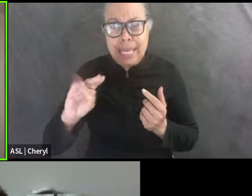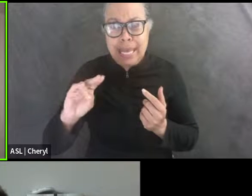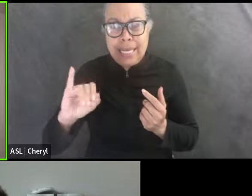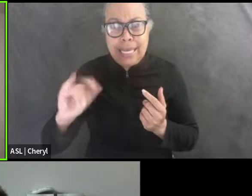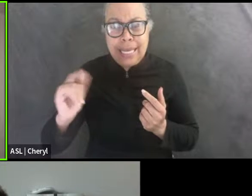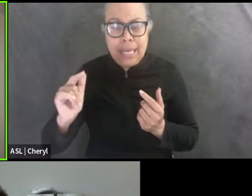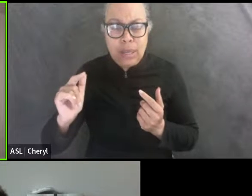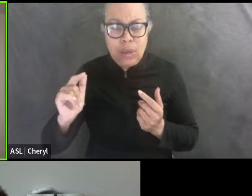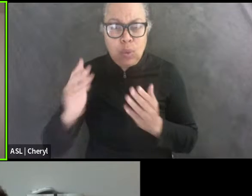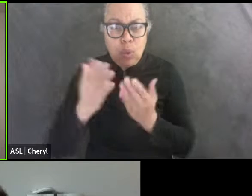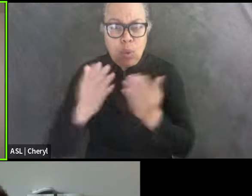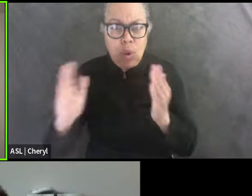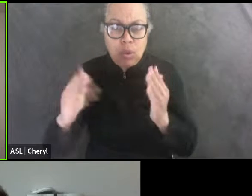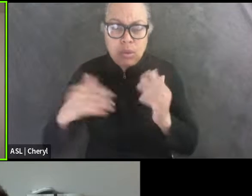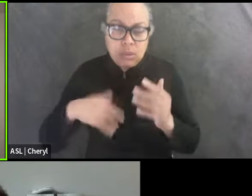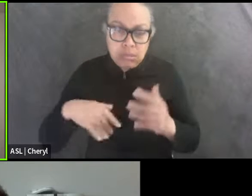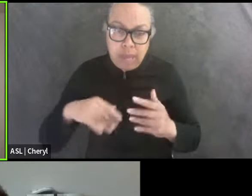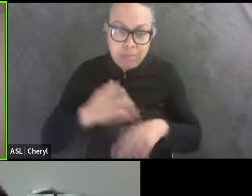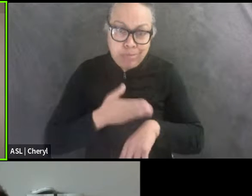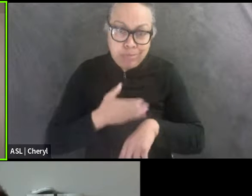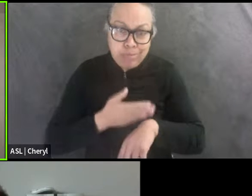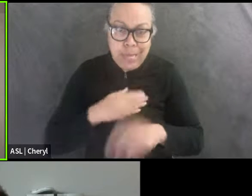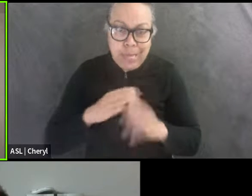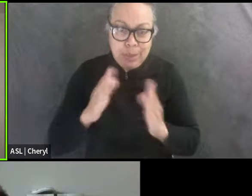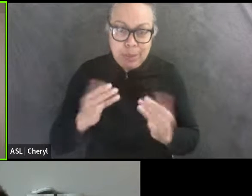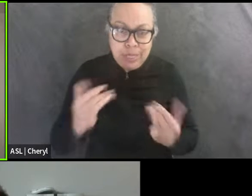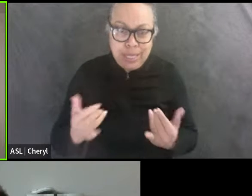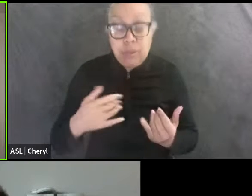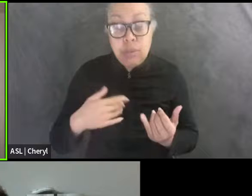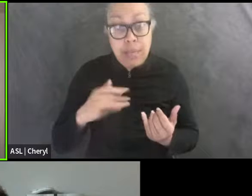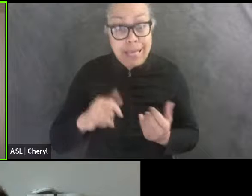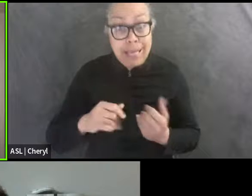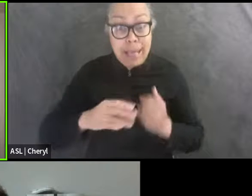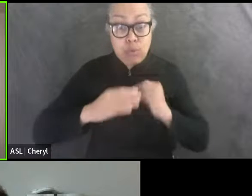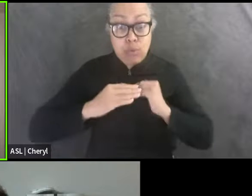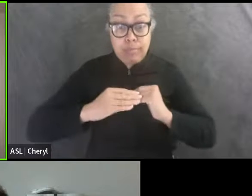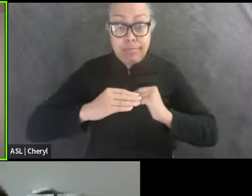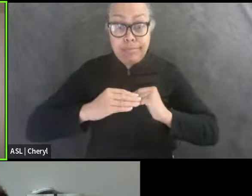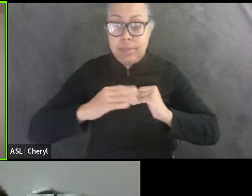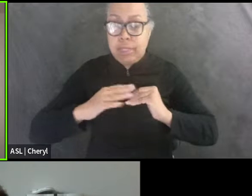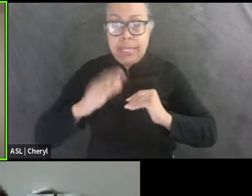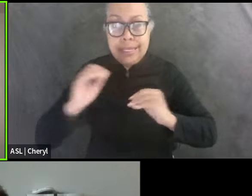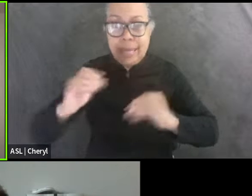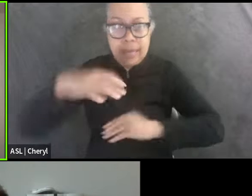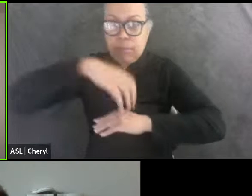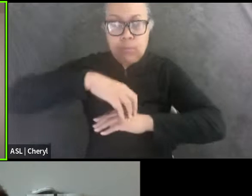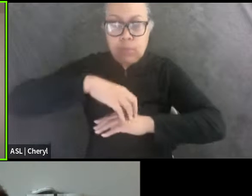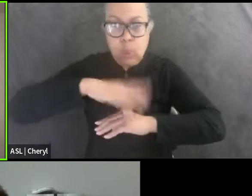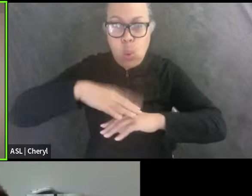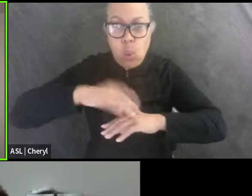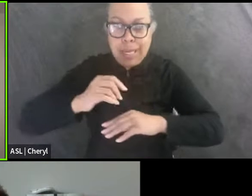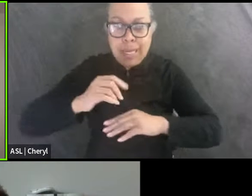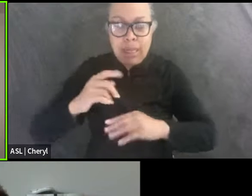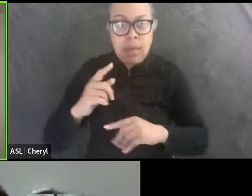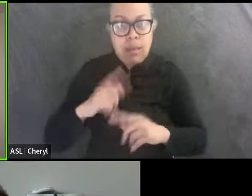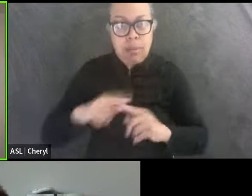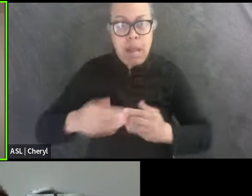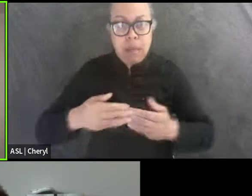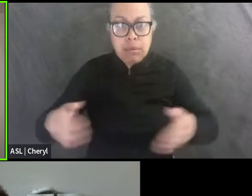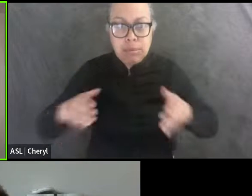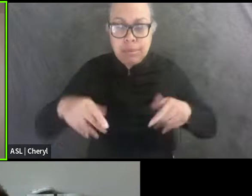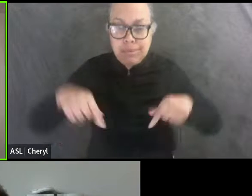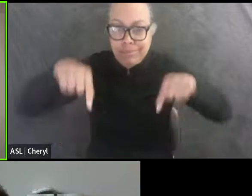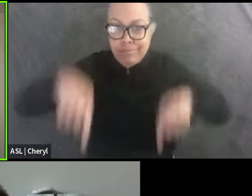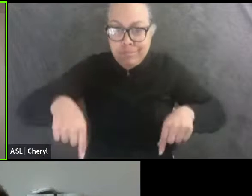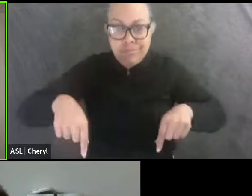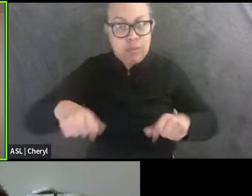of my house right now, and I was shocked. This is a retaining wall. There's nothing even built on it, and the footers went down quite. You'd